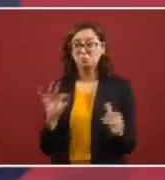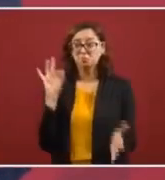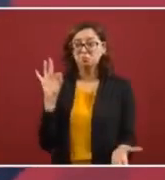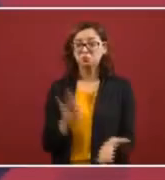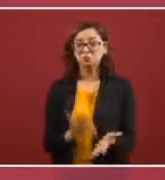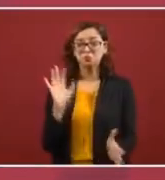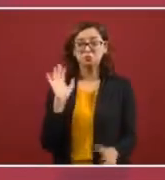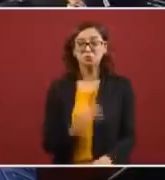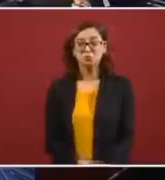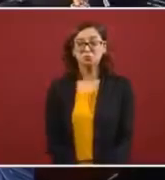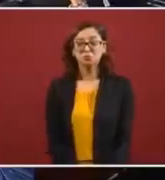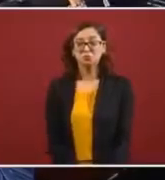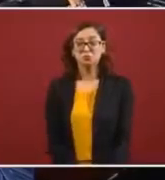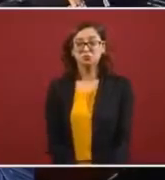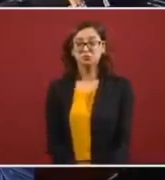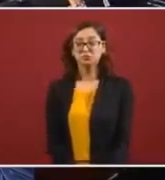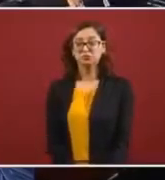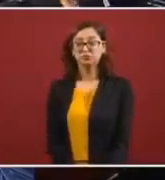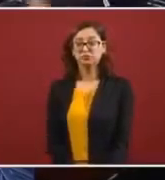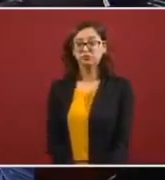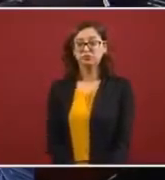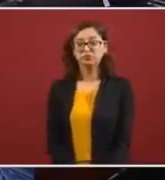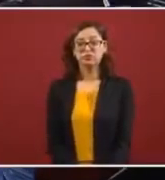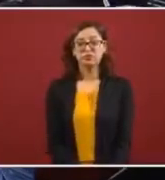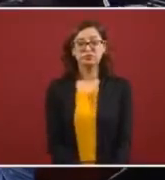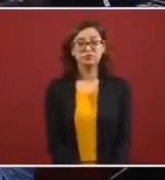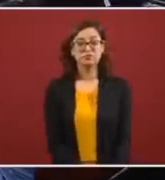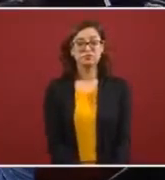they didn't gain their purpose.